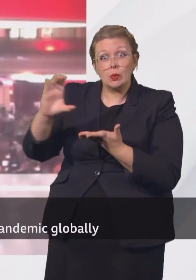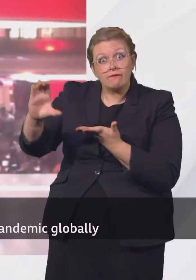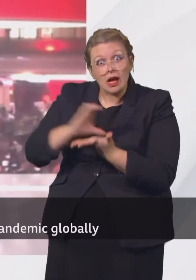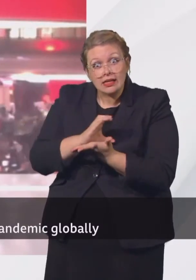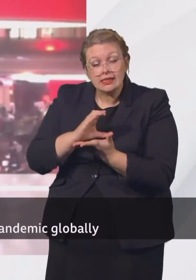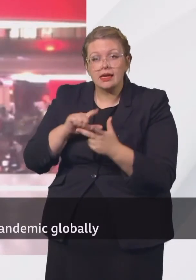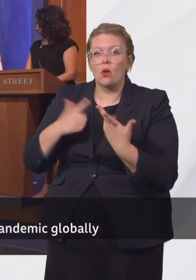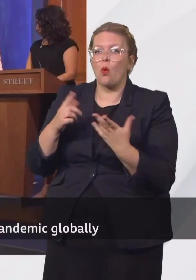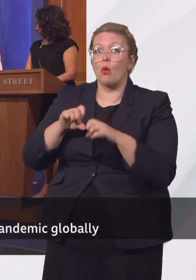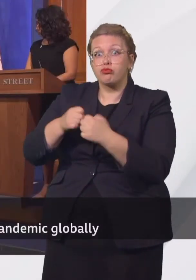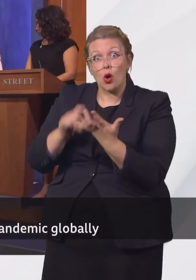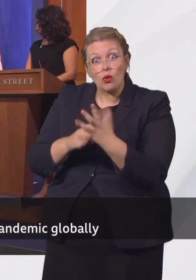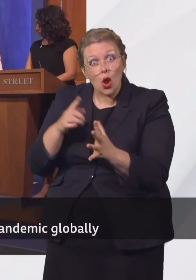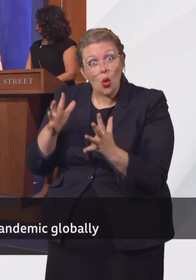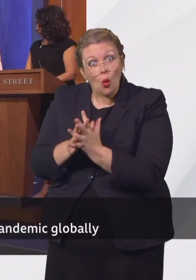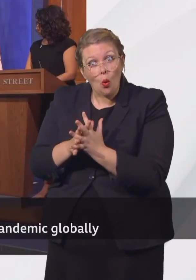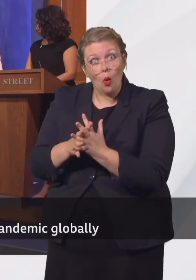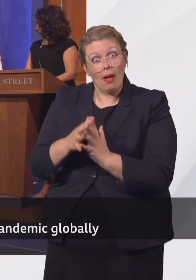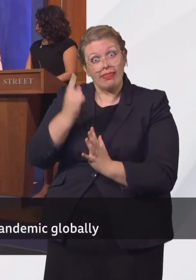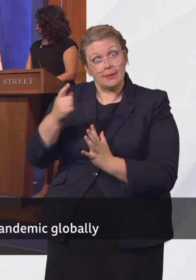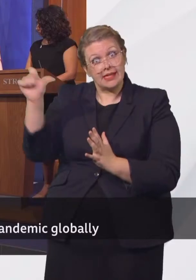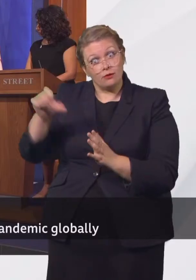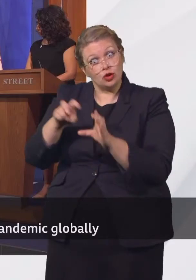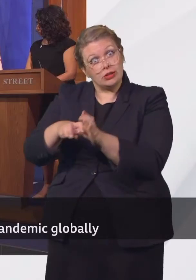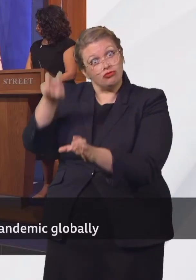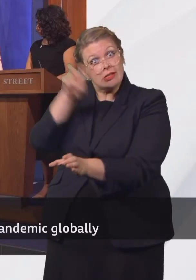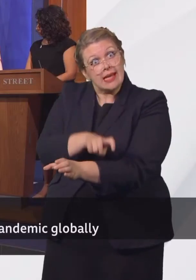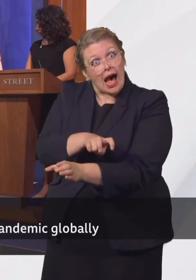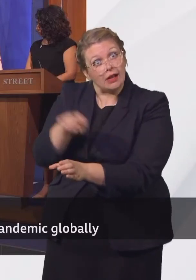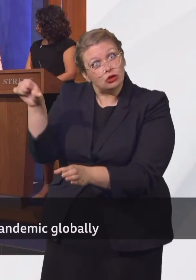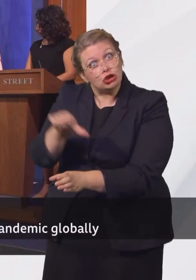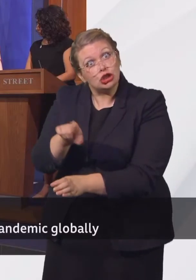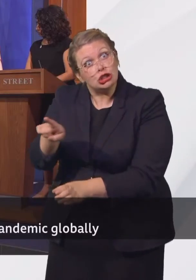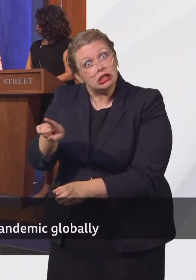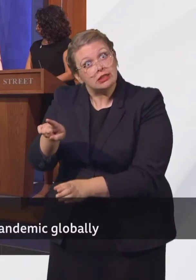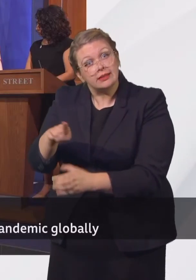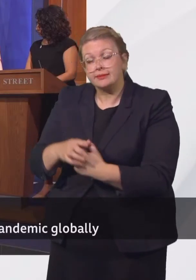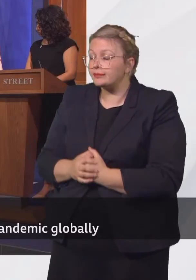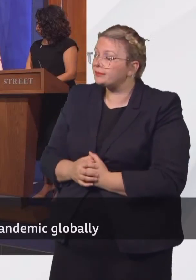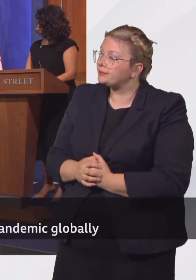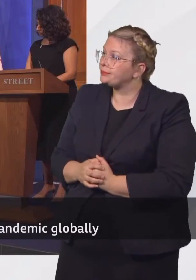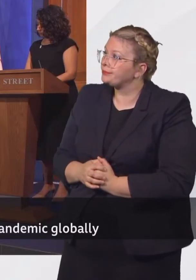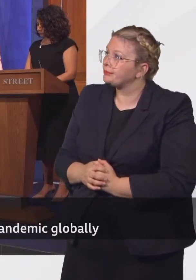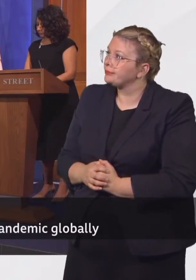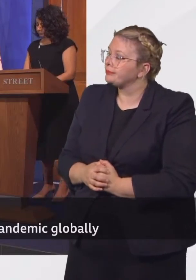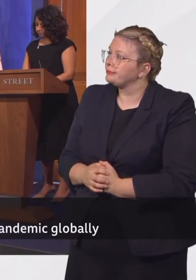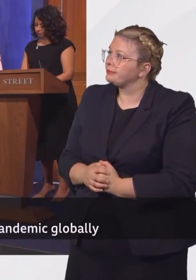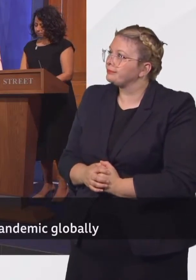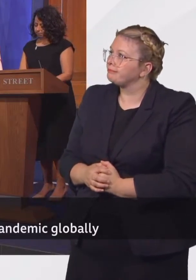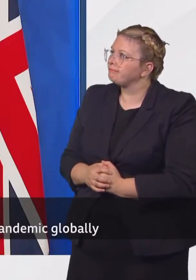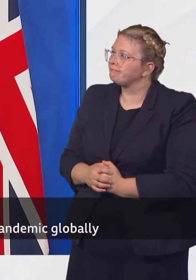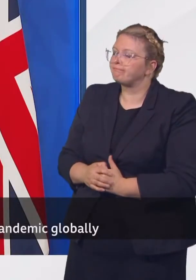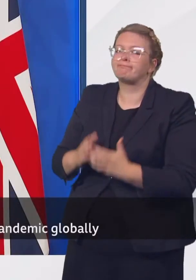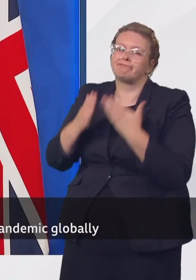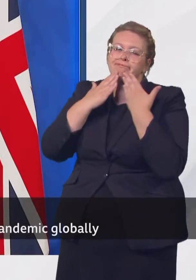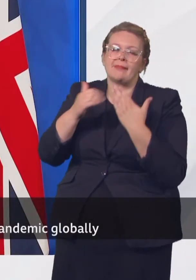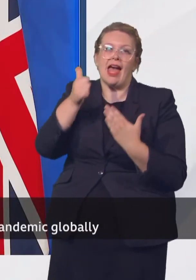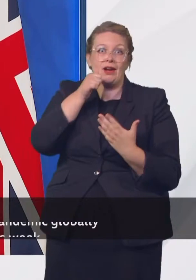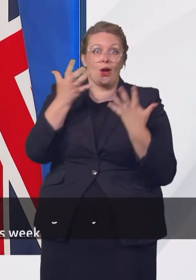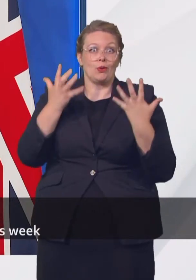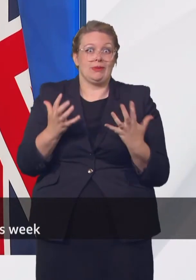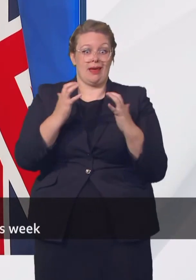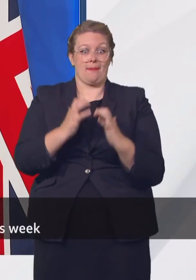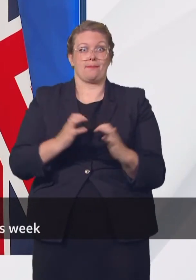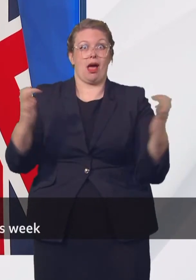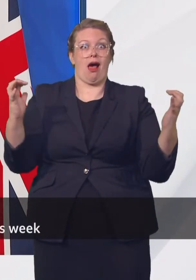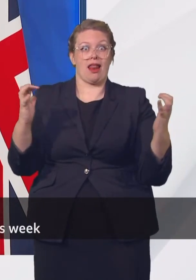resign? Well, thanks very much. I know that the Prime Minister answered lots of questions about this in the House of